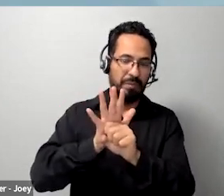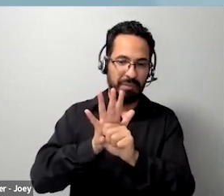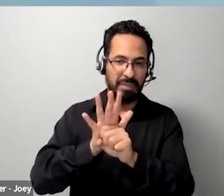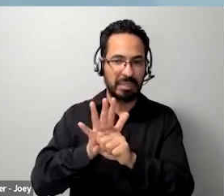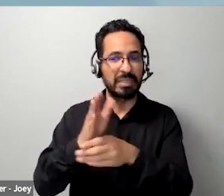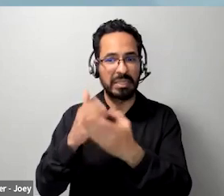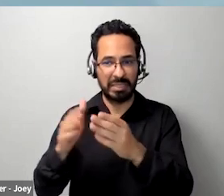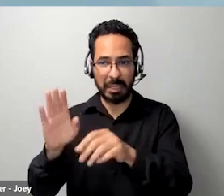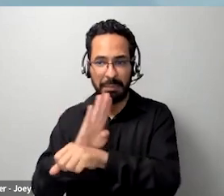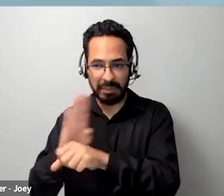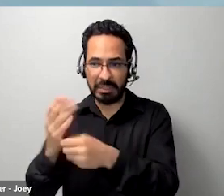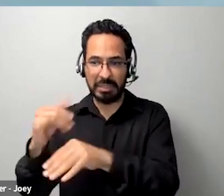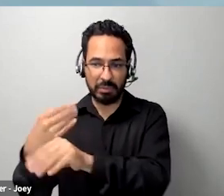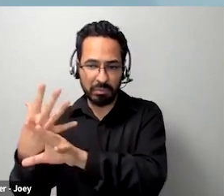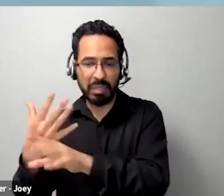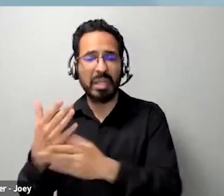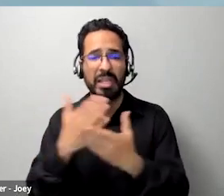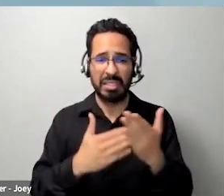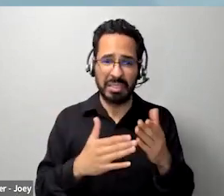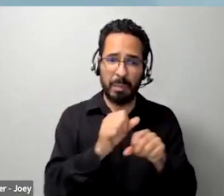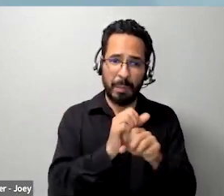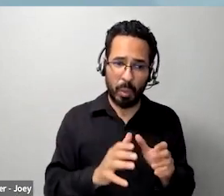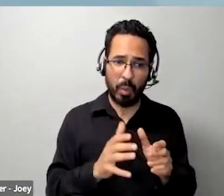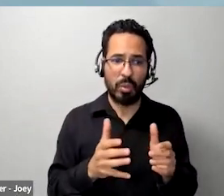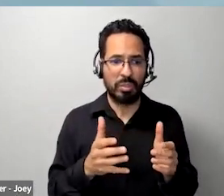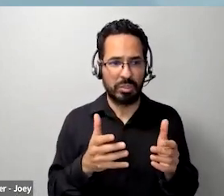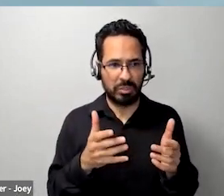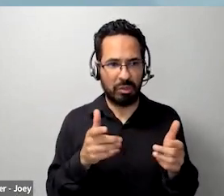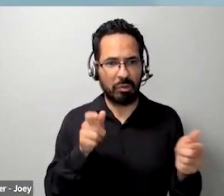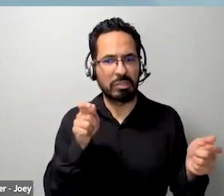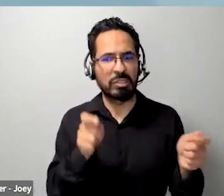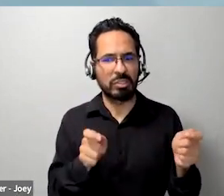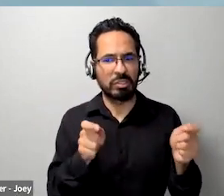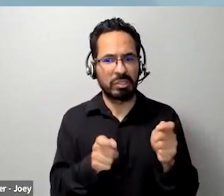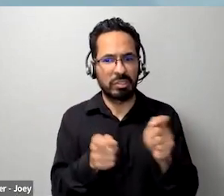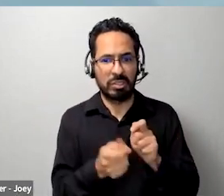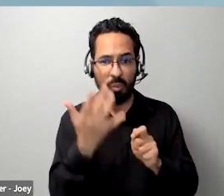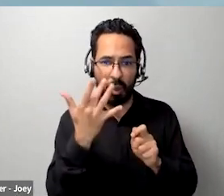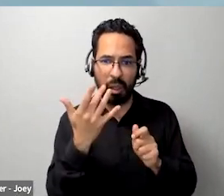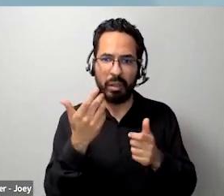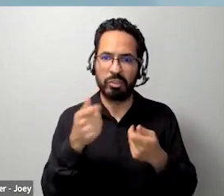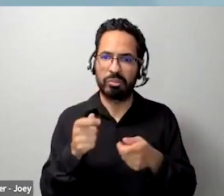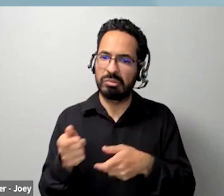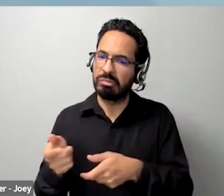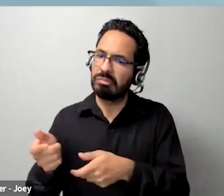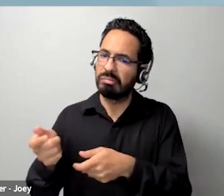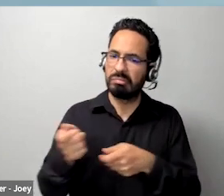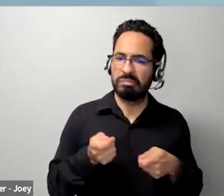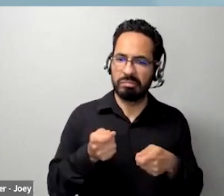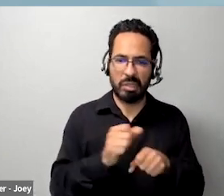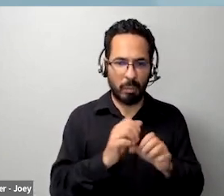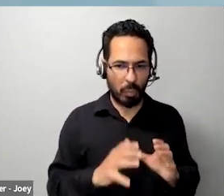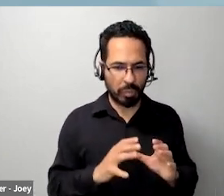pandemic. But there are also employers that are still making massive moves in order to get their employees back into